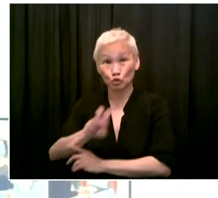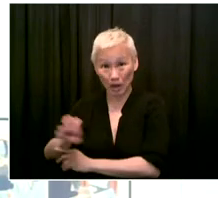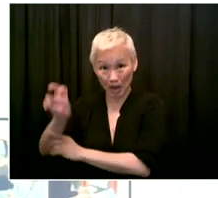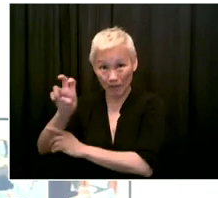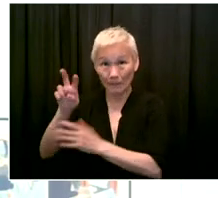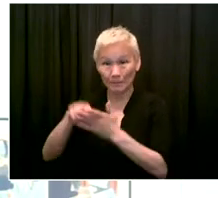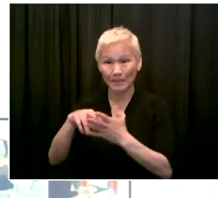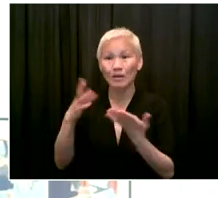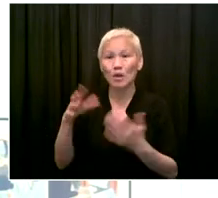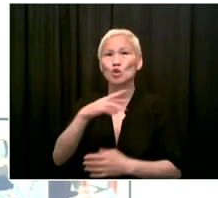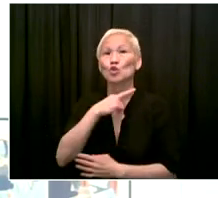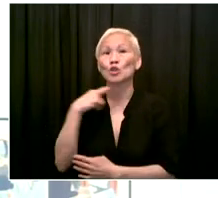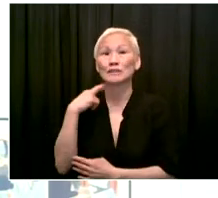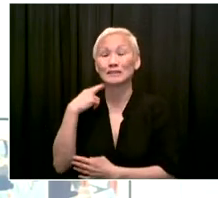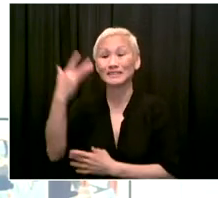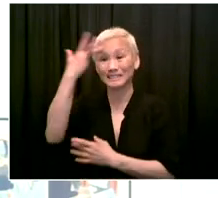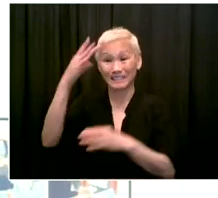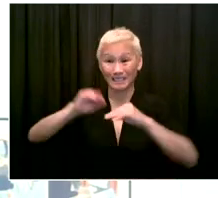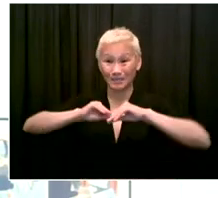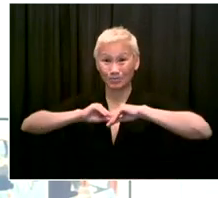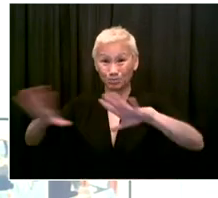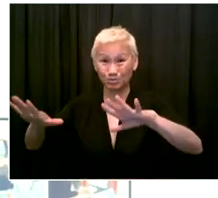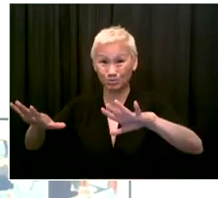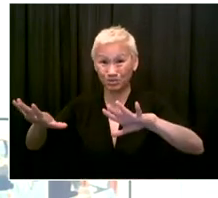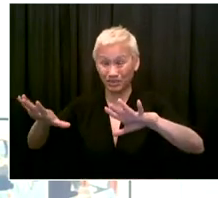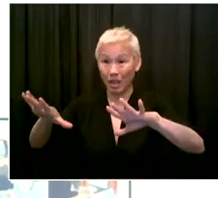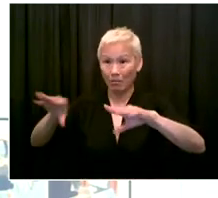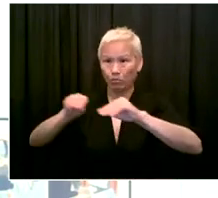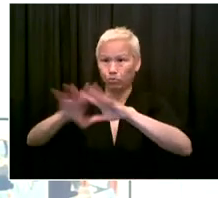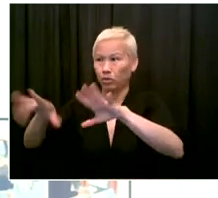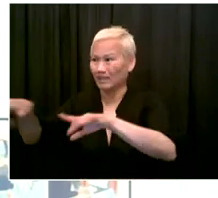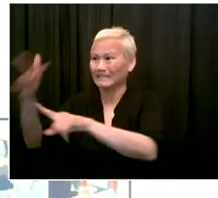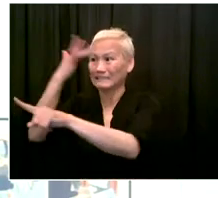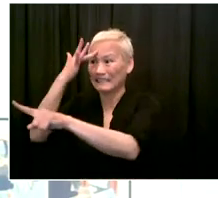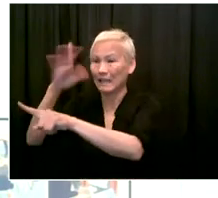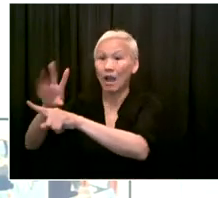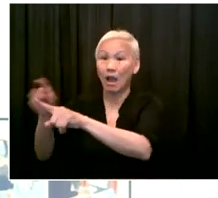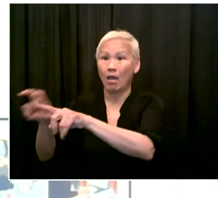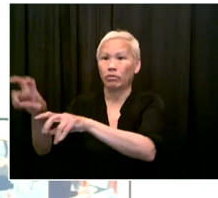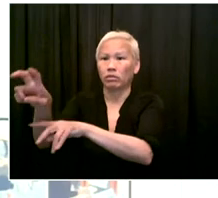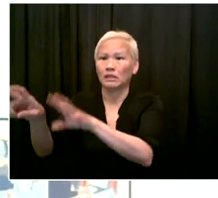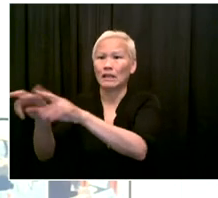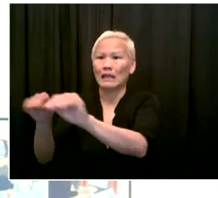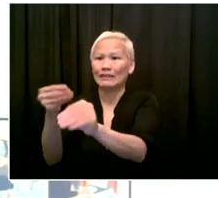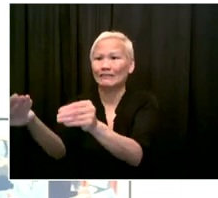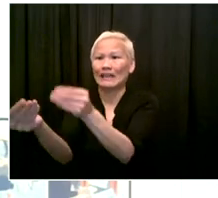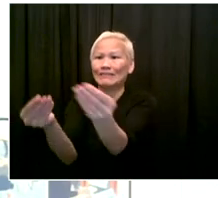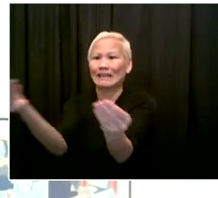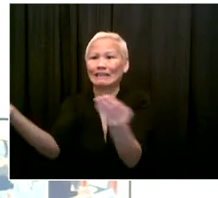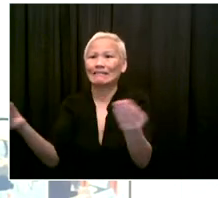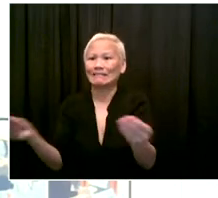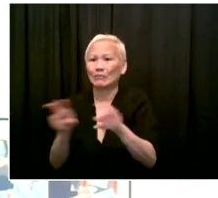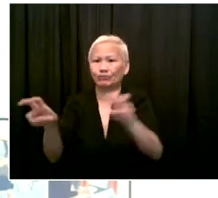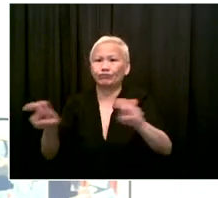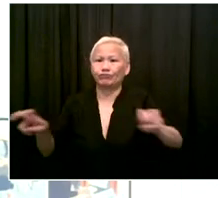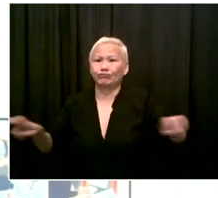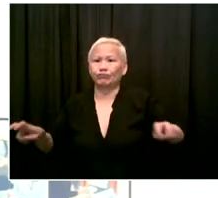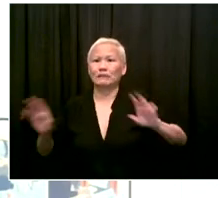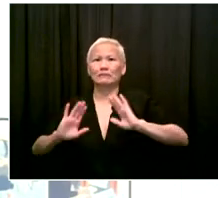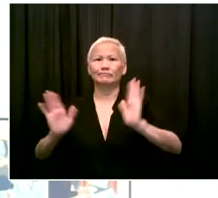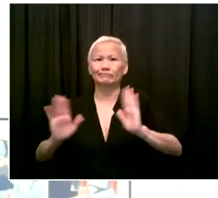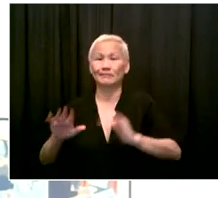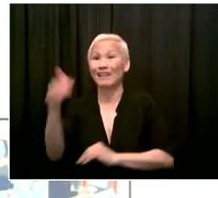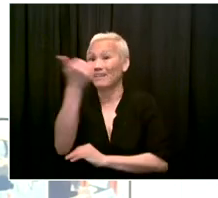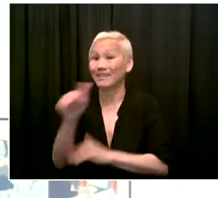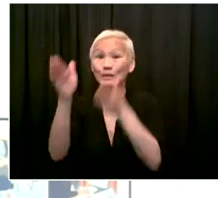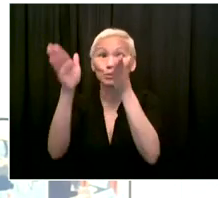if there are ways that New York City can further support ensuring that people who are traveling are vaccinated, that means that all of us